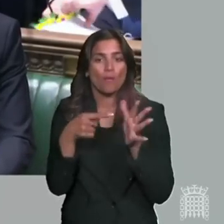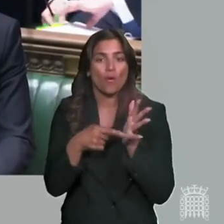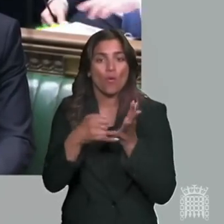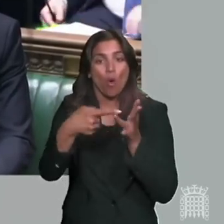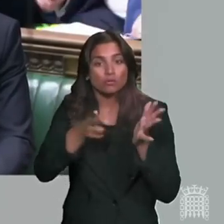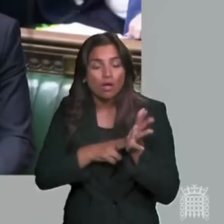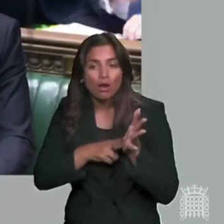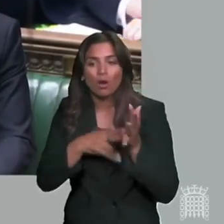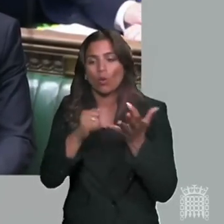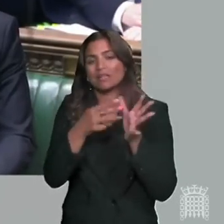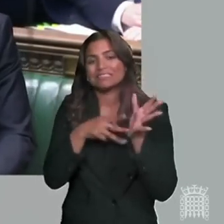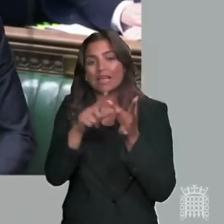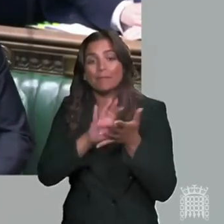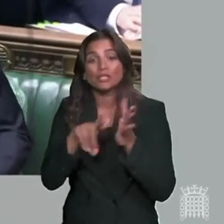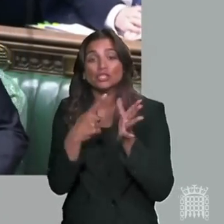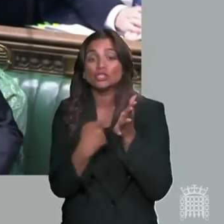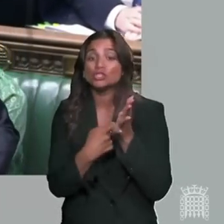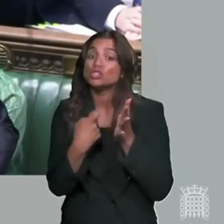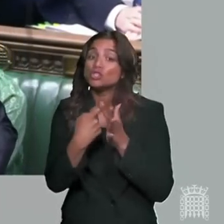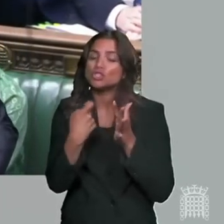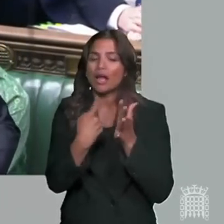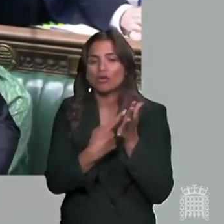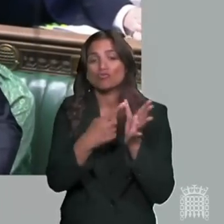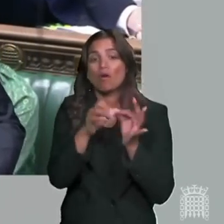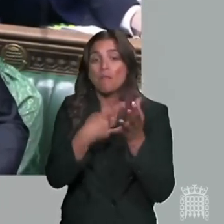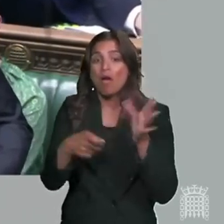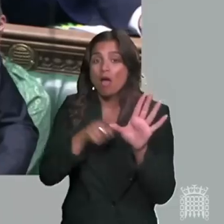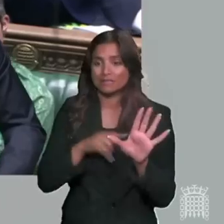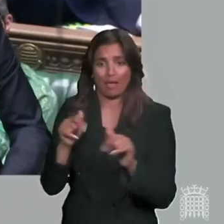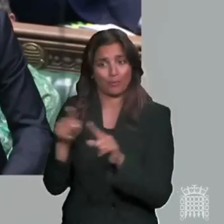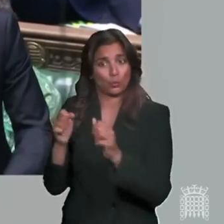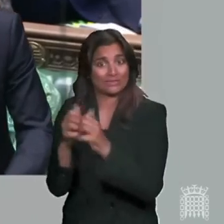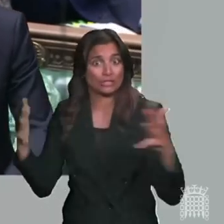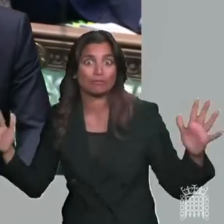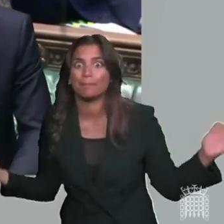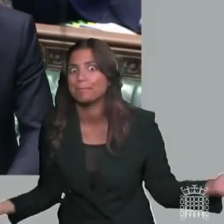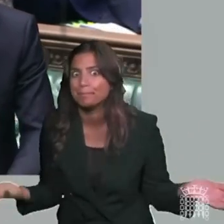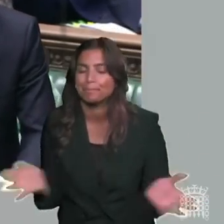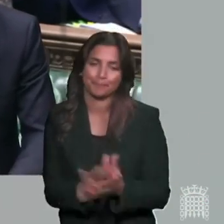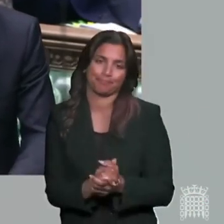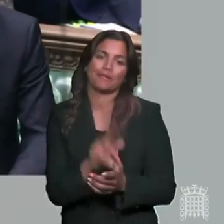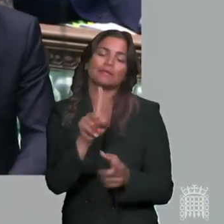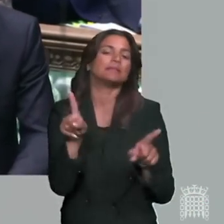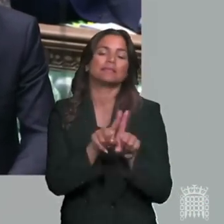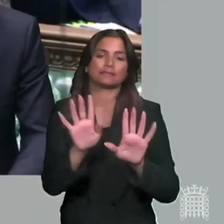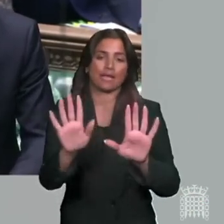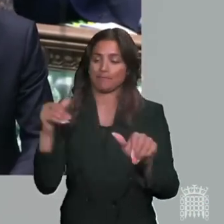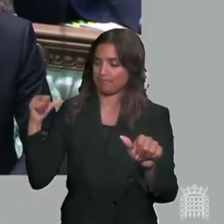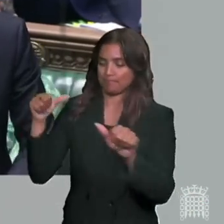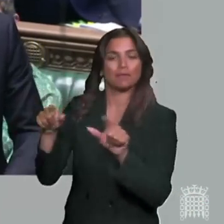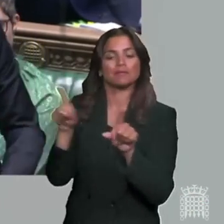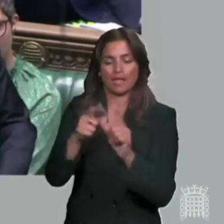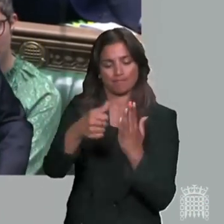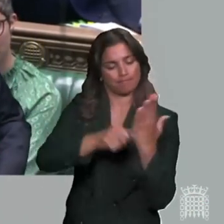but the same precedent, Mr. Speaker, the same precedent stood then as it does